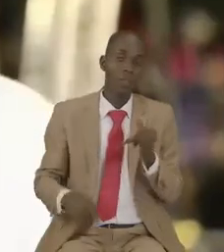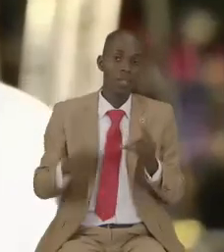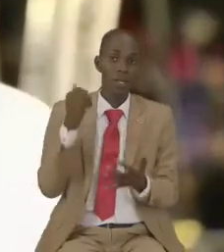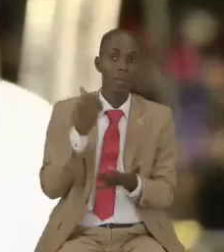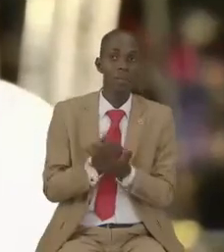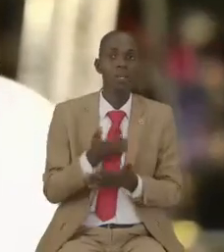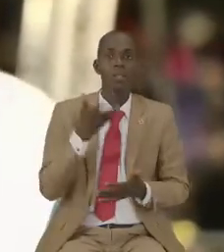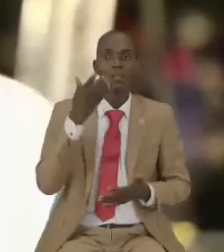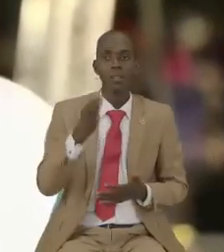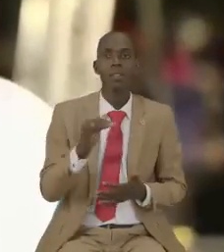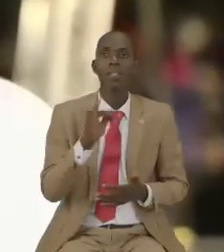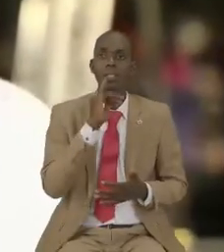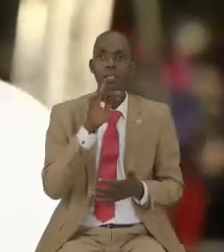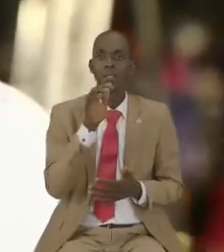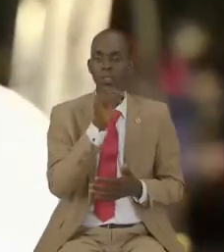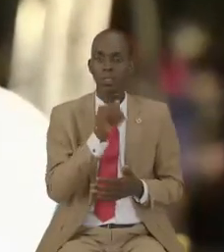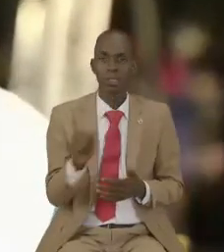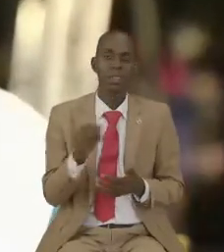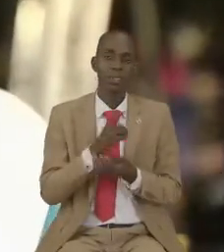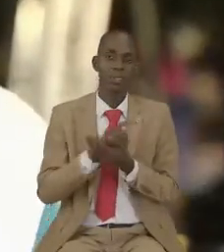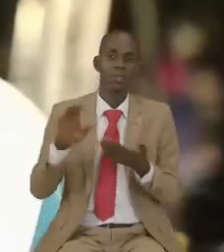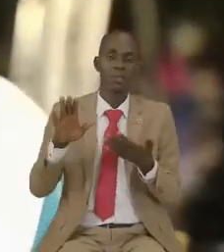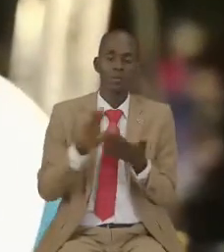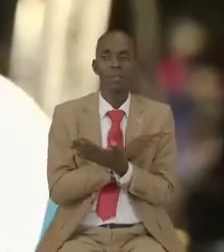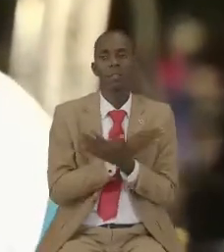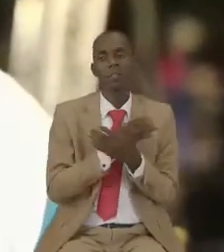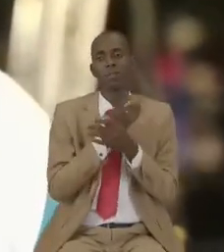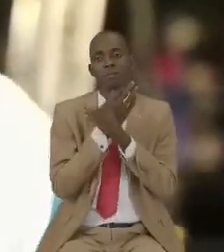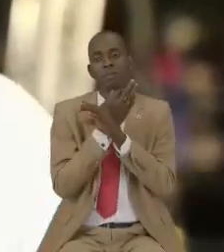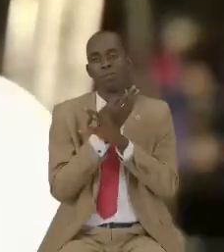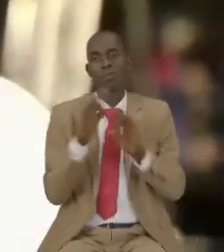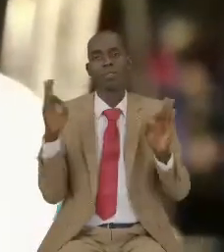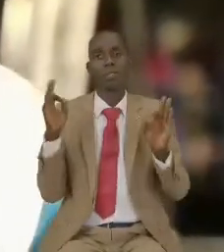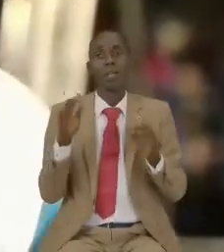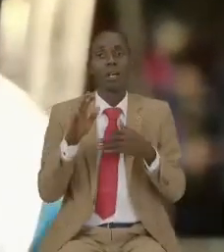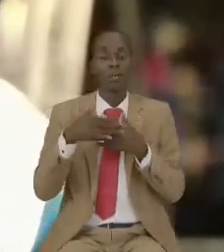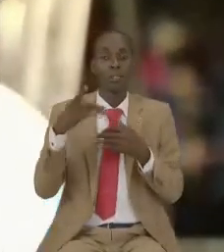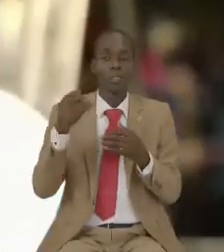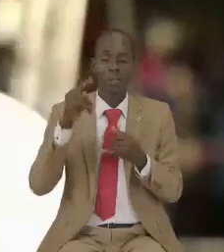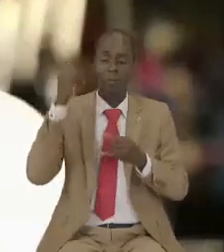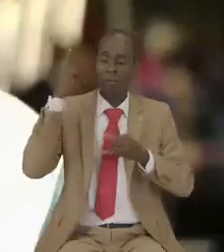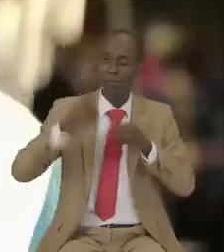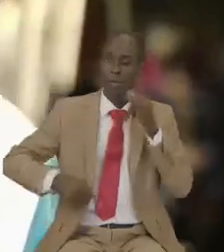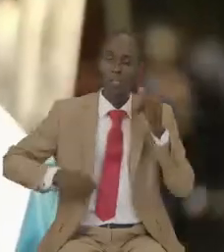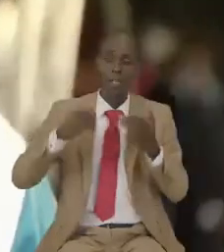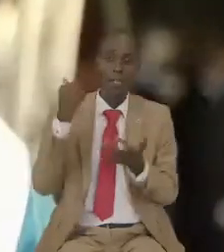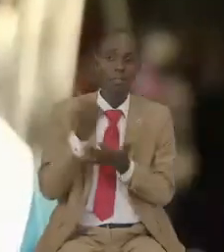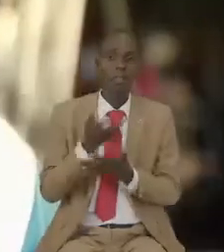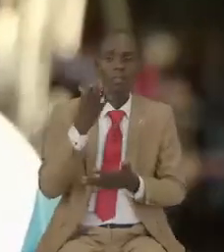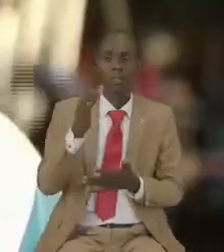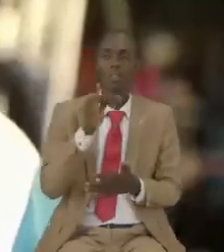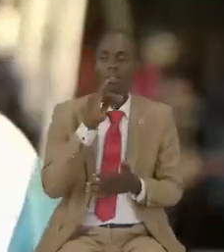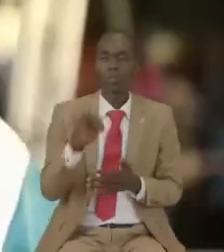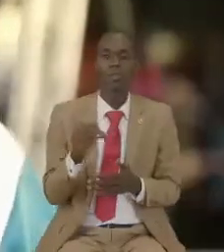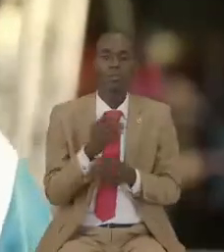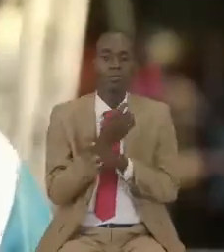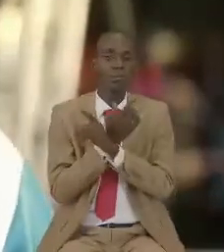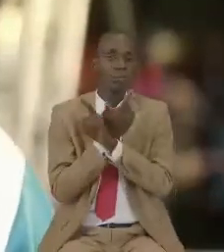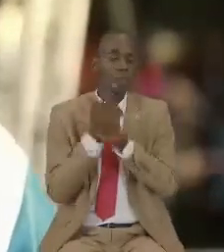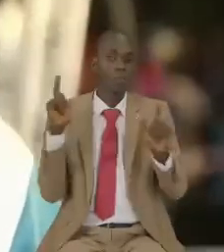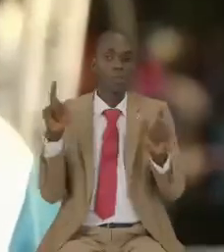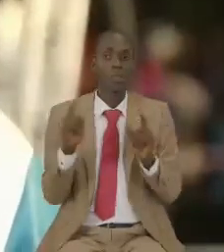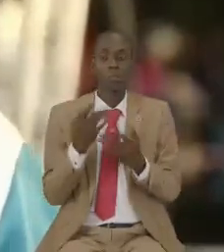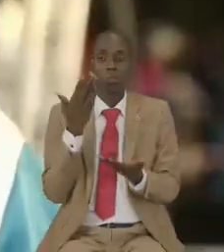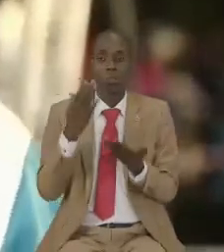a supernatural freedom. Remember, after the final amen, there is liberty. If you are there, either you're on Facebook, you're